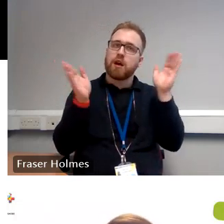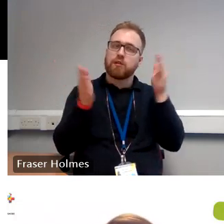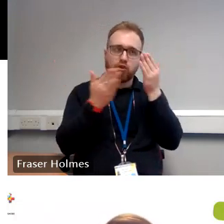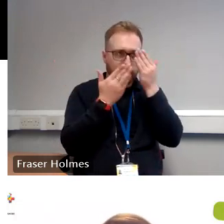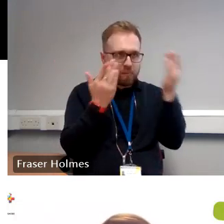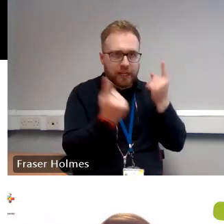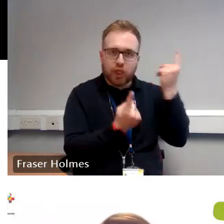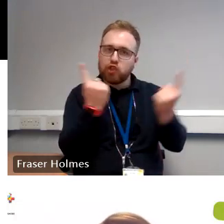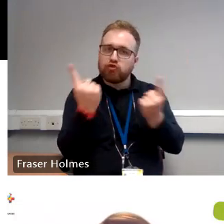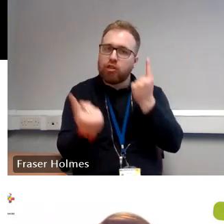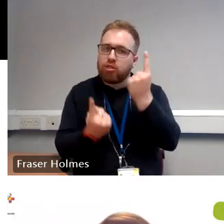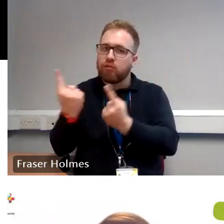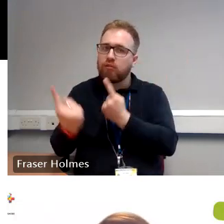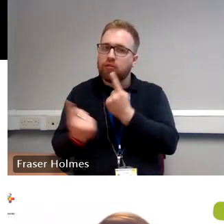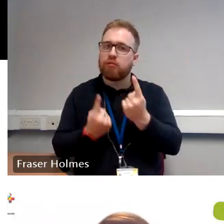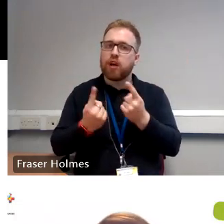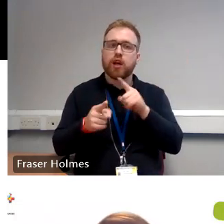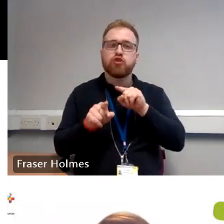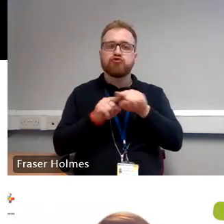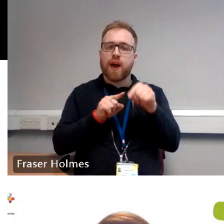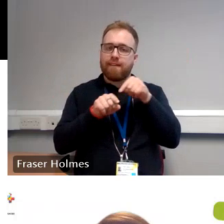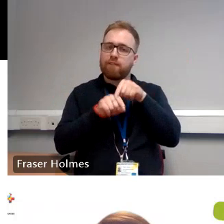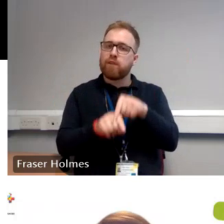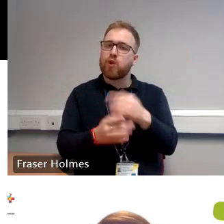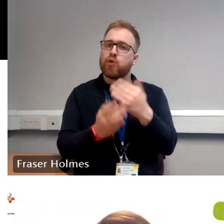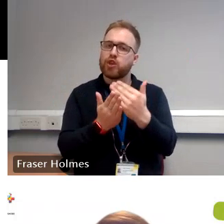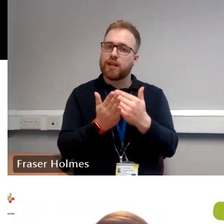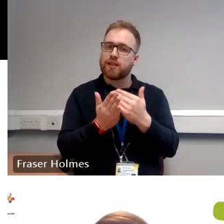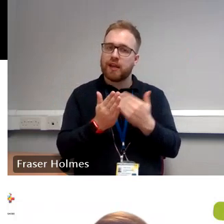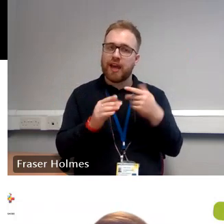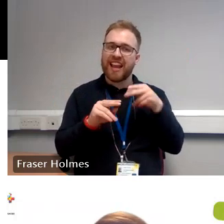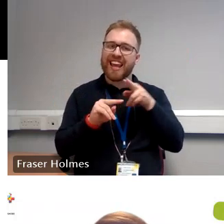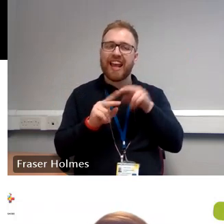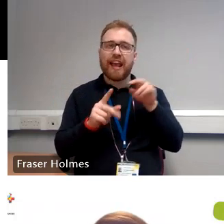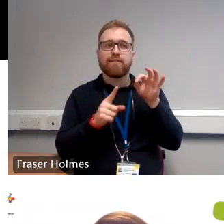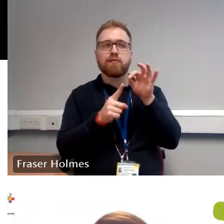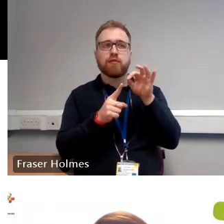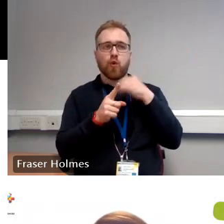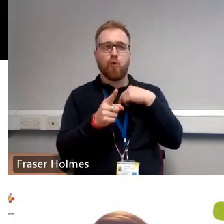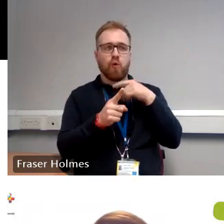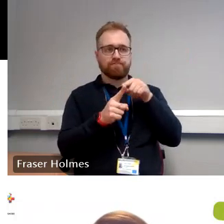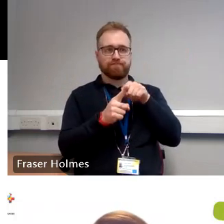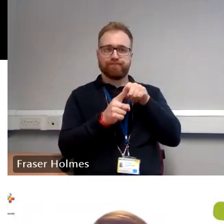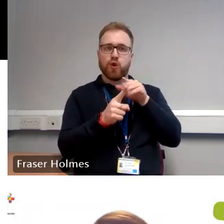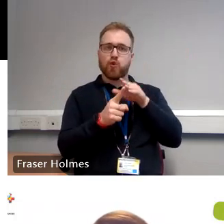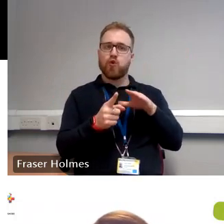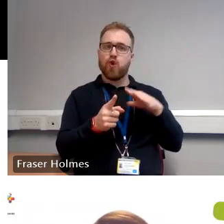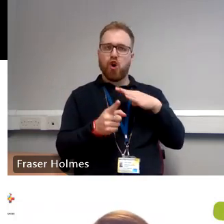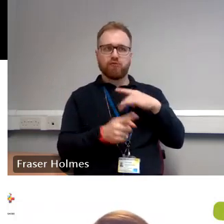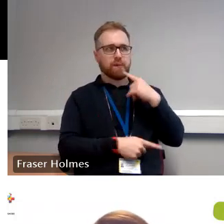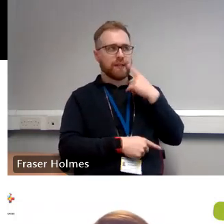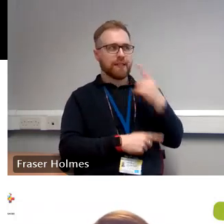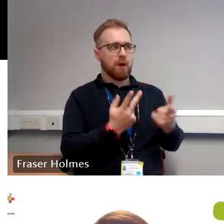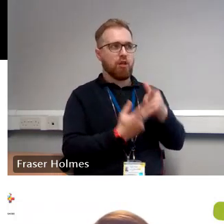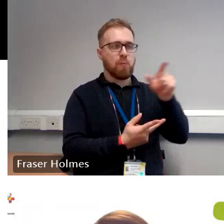each other's views, try to keep in line with the agenda, and if the point has already been raised, please try not to repeat